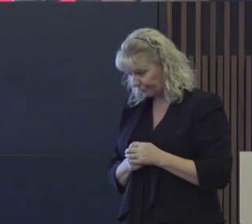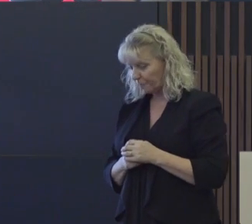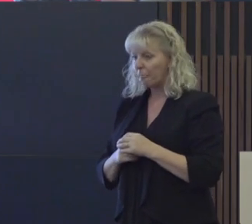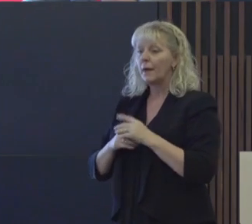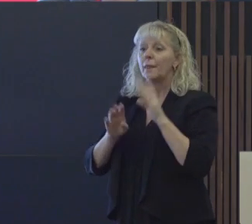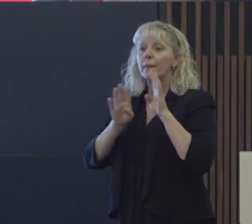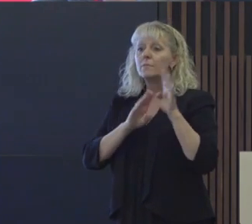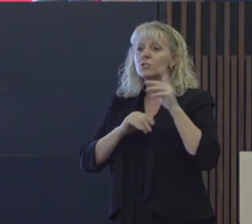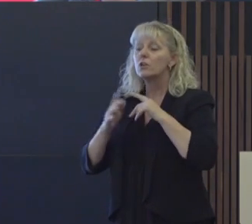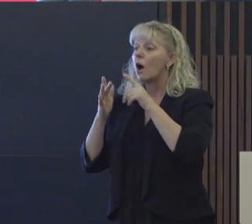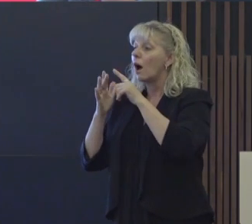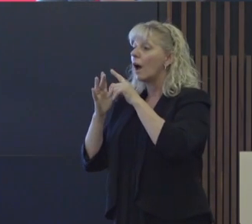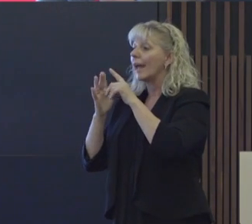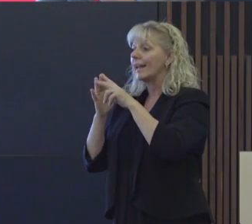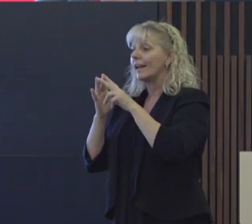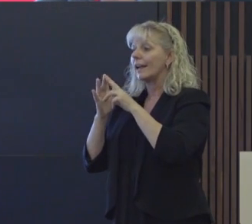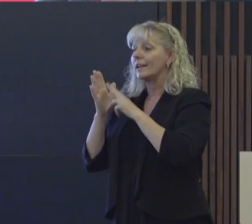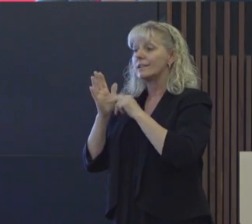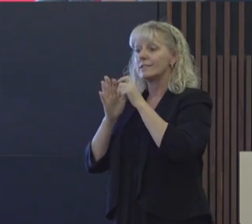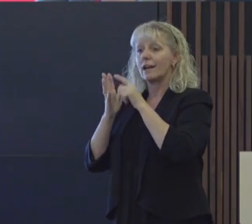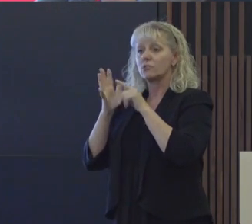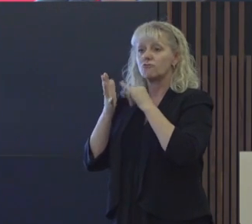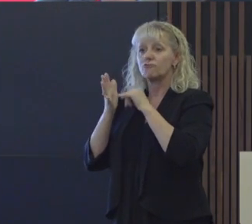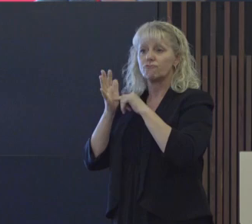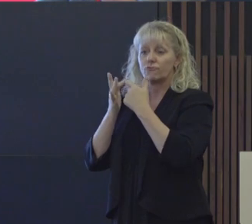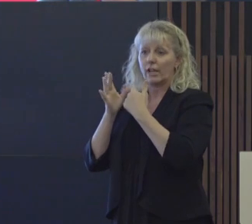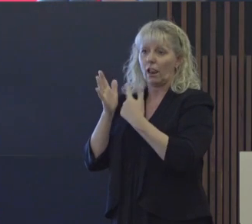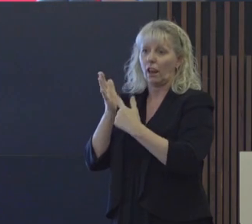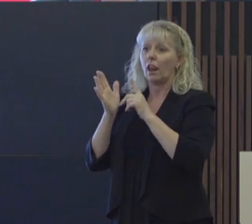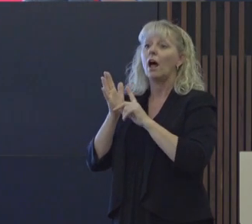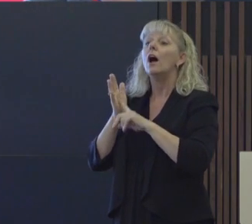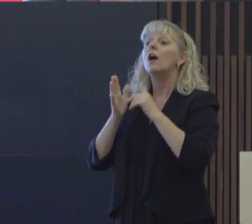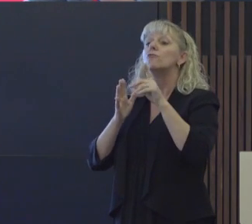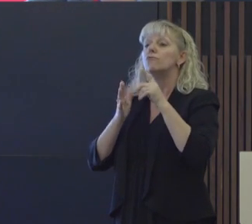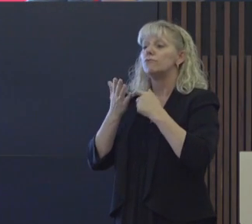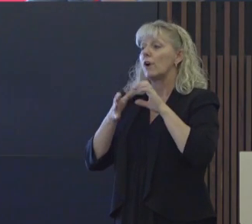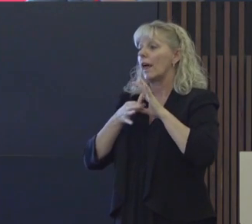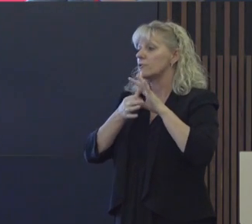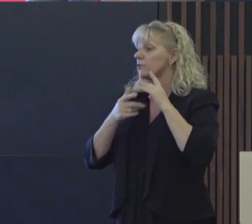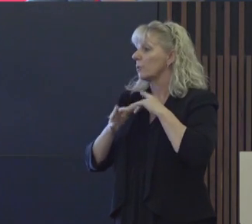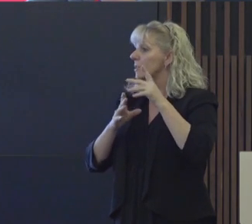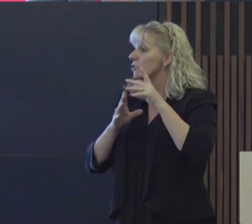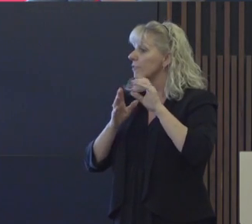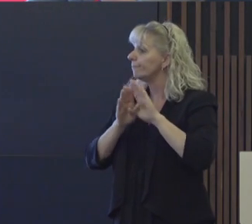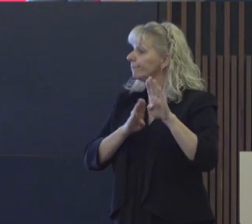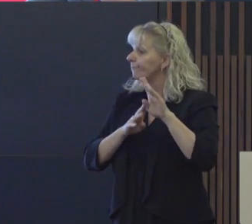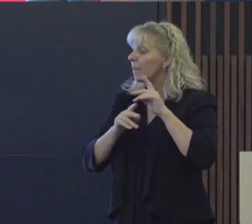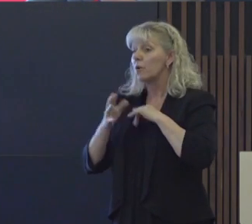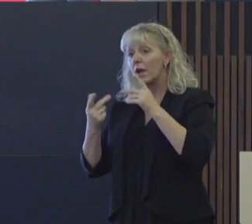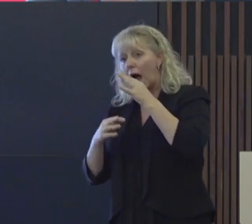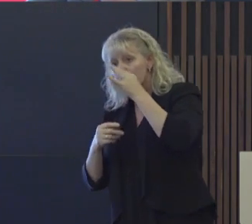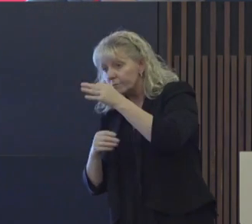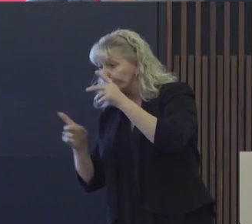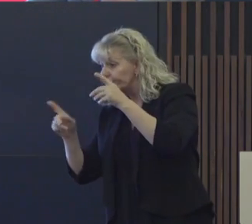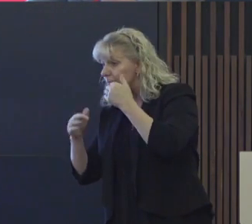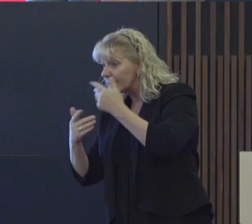Commission, the Industrial Relations Commission, to put a stop to that tool, but we were not successful with that, with everybody consenting to